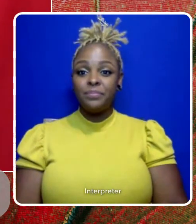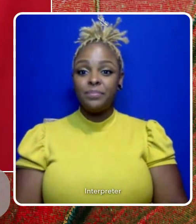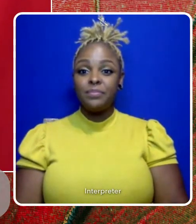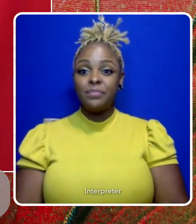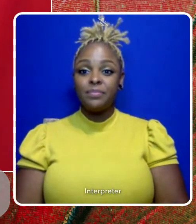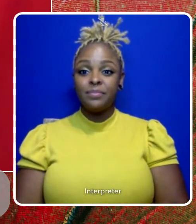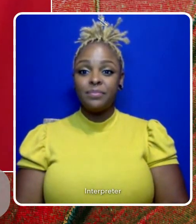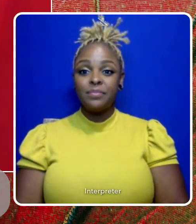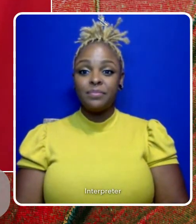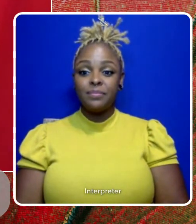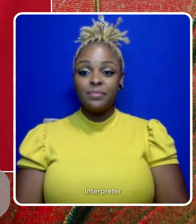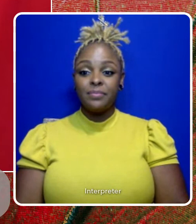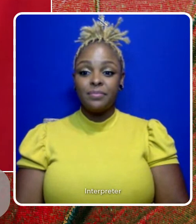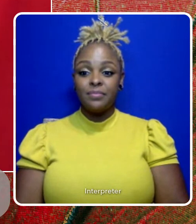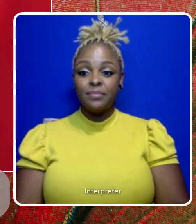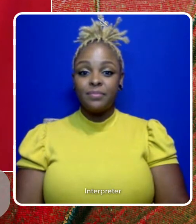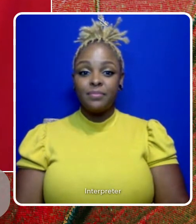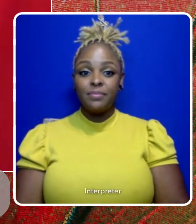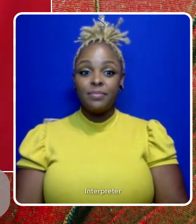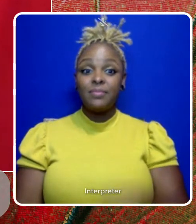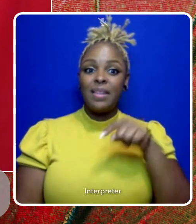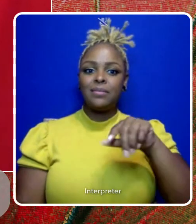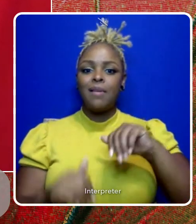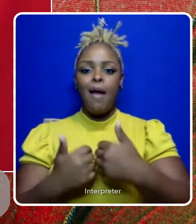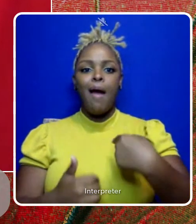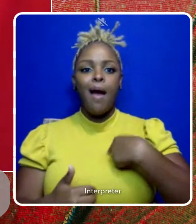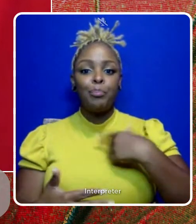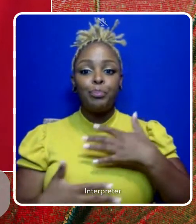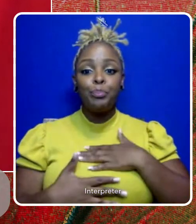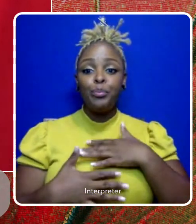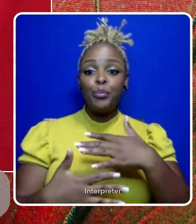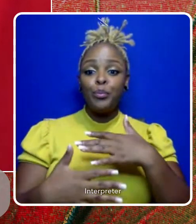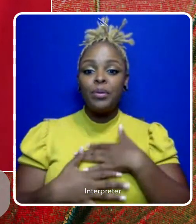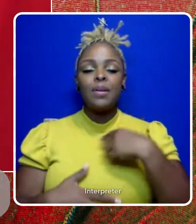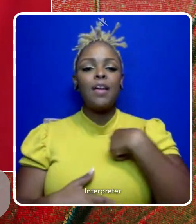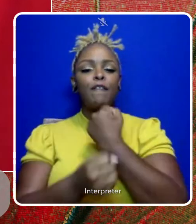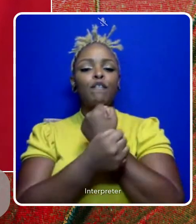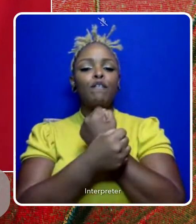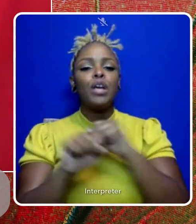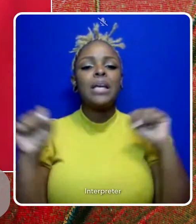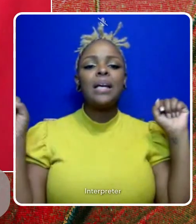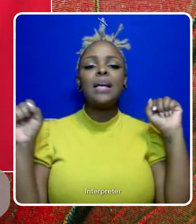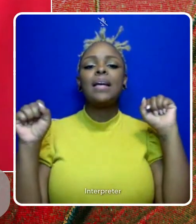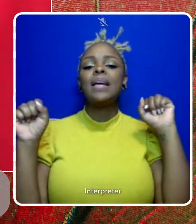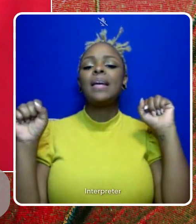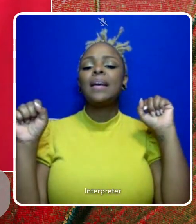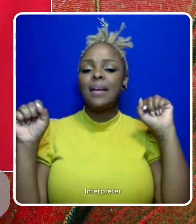This is how I breathe. This is how I get free. Screen check 1, 2.